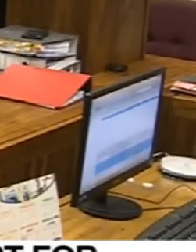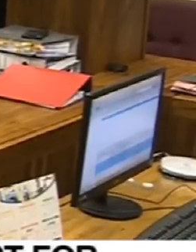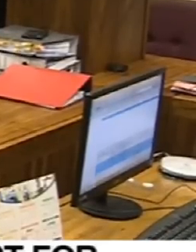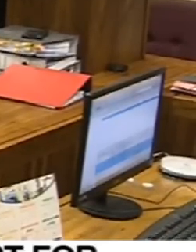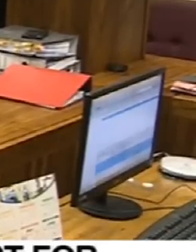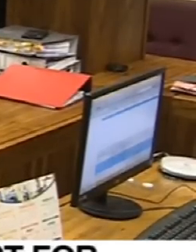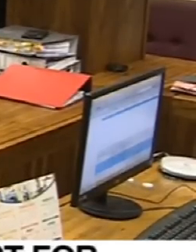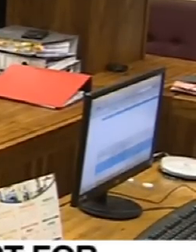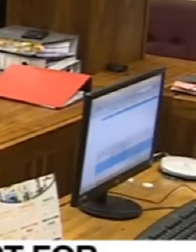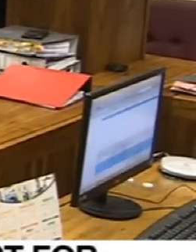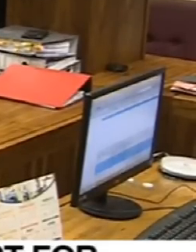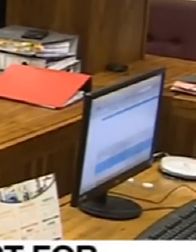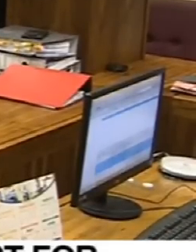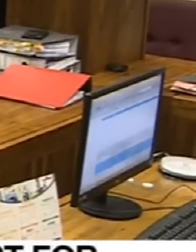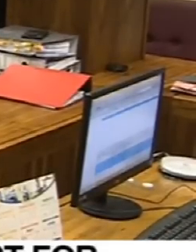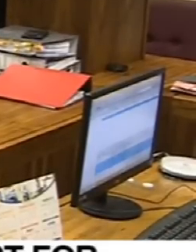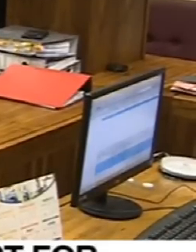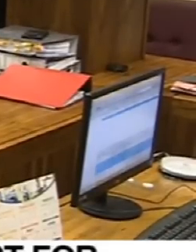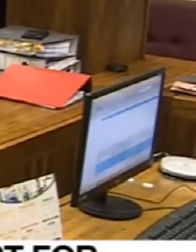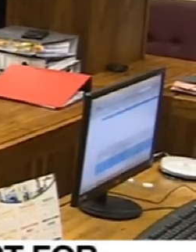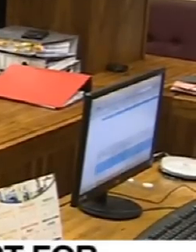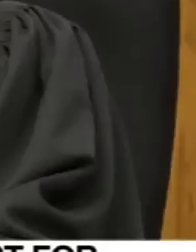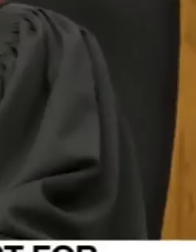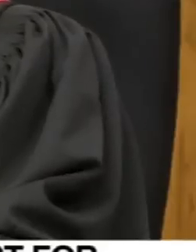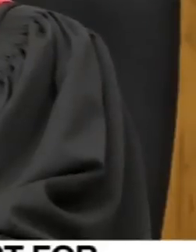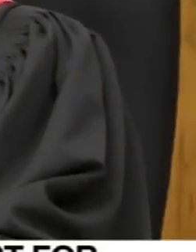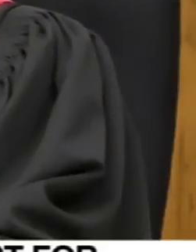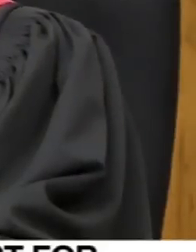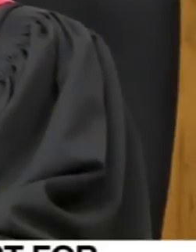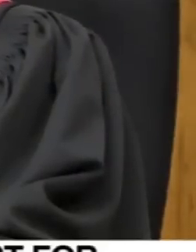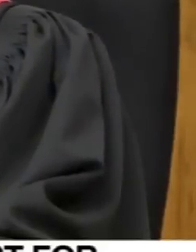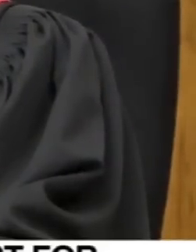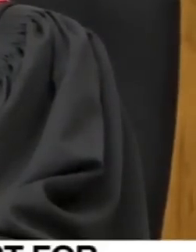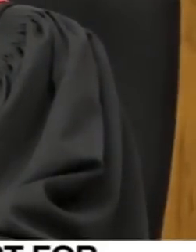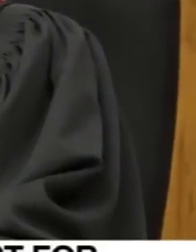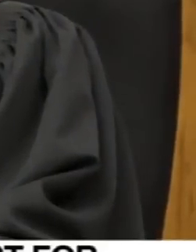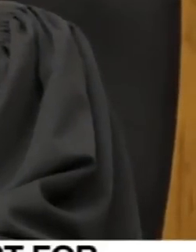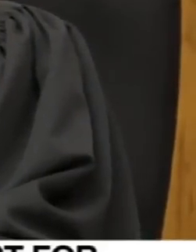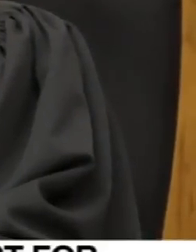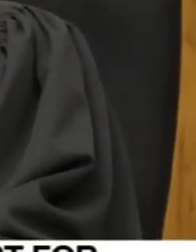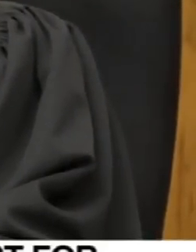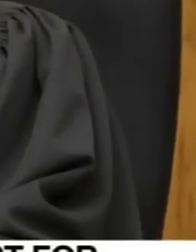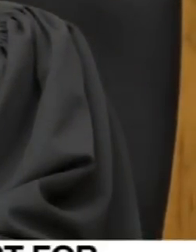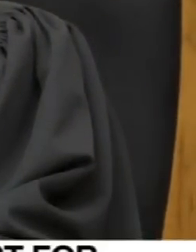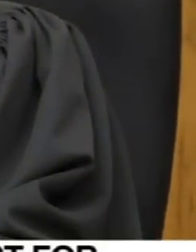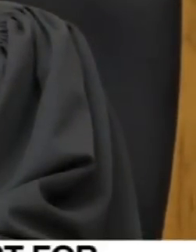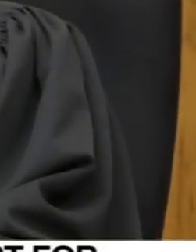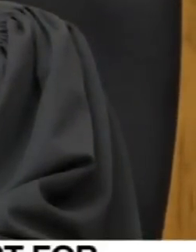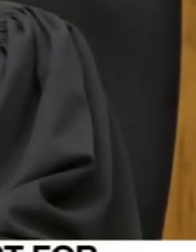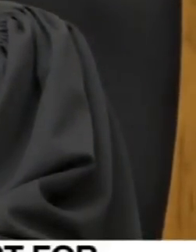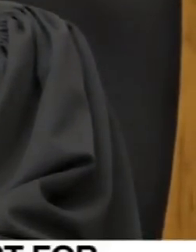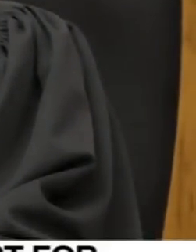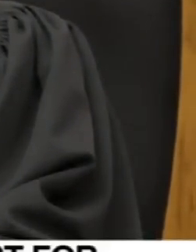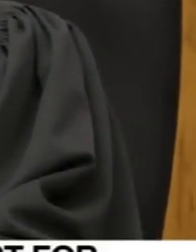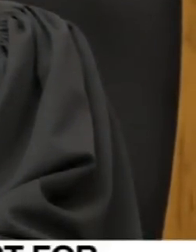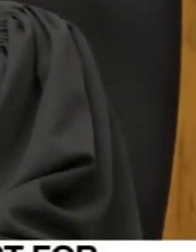Sub 19. General Zulu is his senior and works at a different department of the SAPS. Sub 20. The vehicle was stopped because